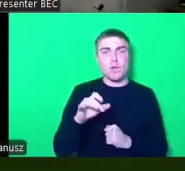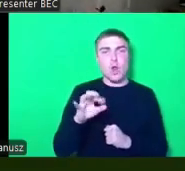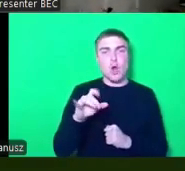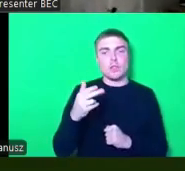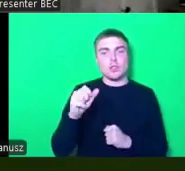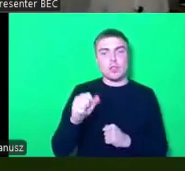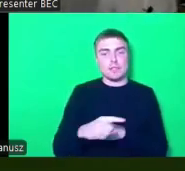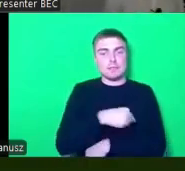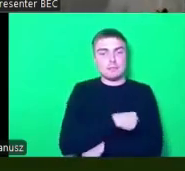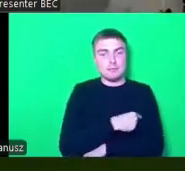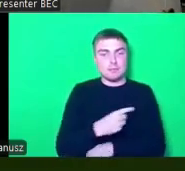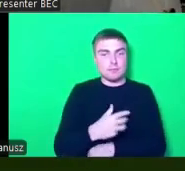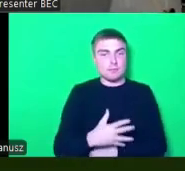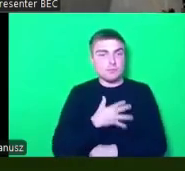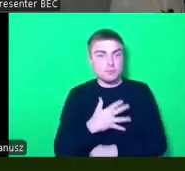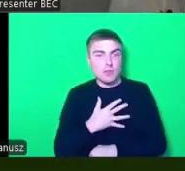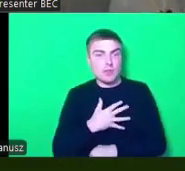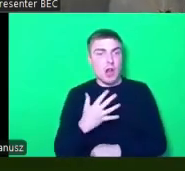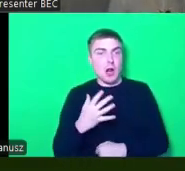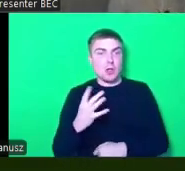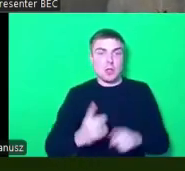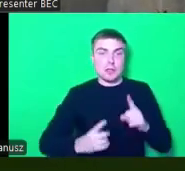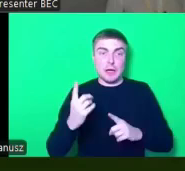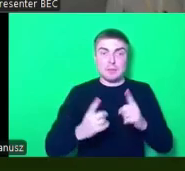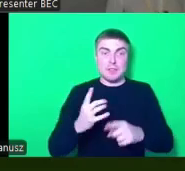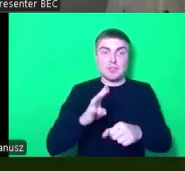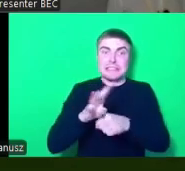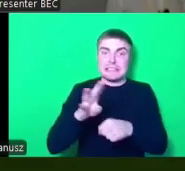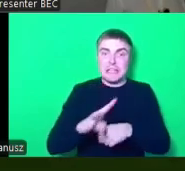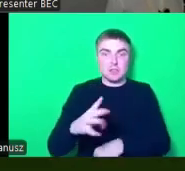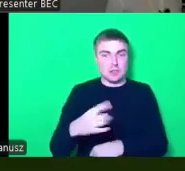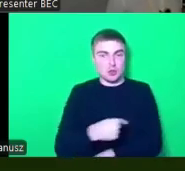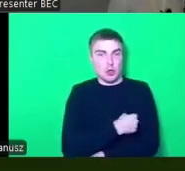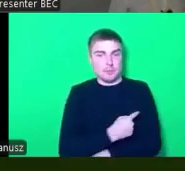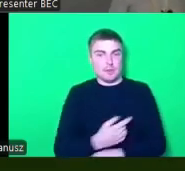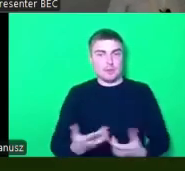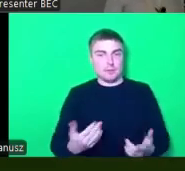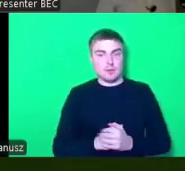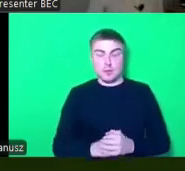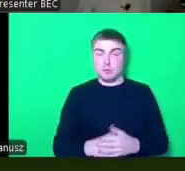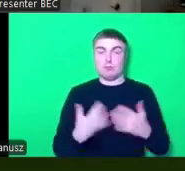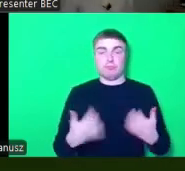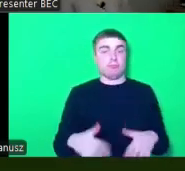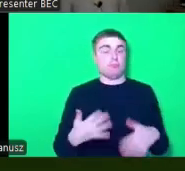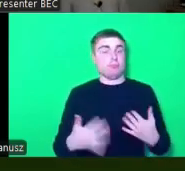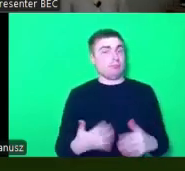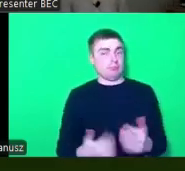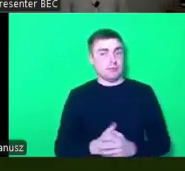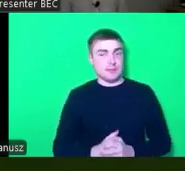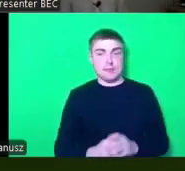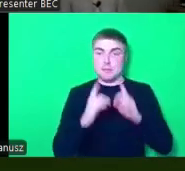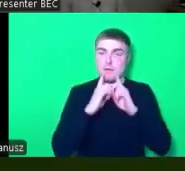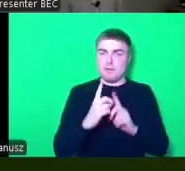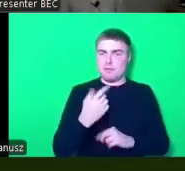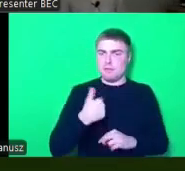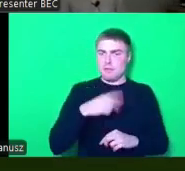can be up to 14 degrees Celsius. It's really tremendous. So this is very strong effect of forests